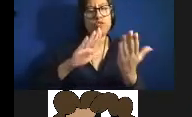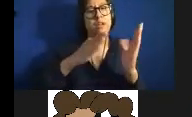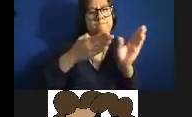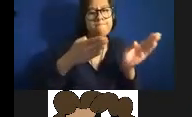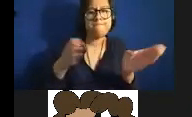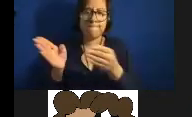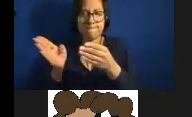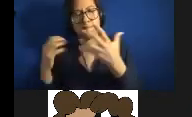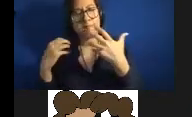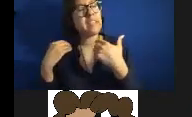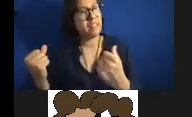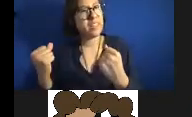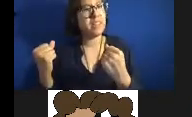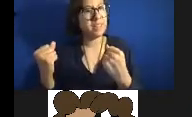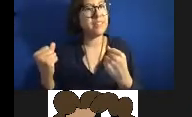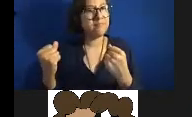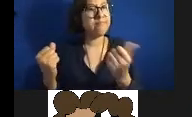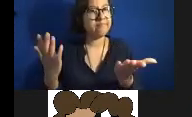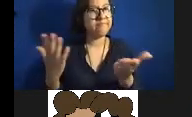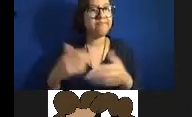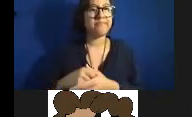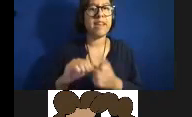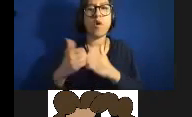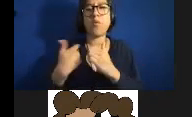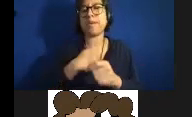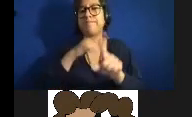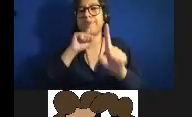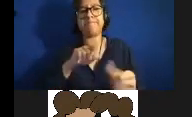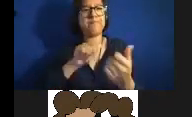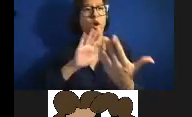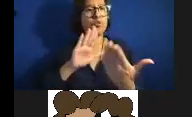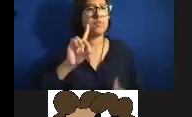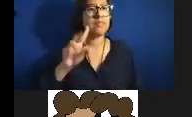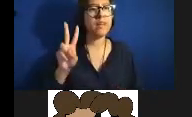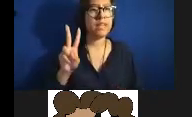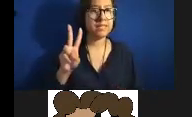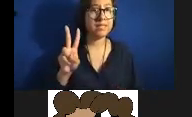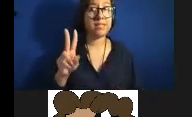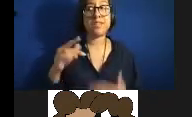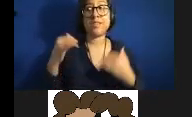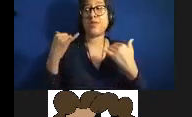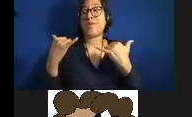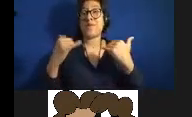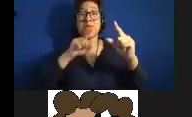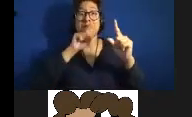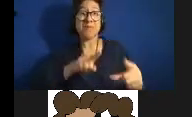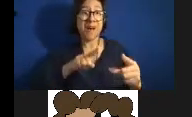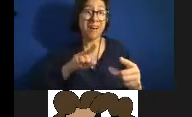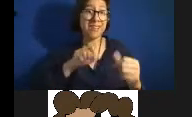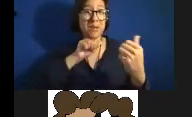current response to domestic violence, because we recognize that the current response isn't helping